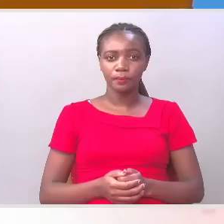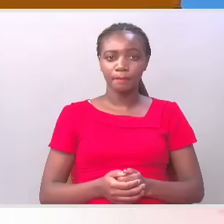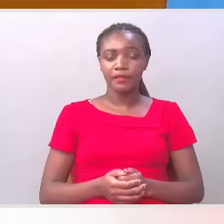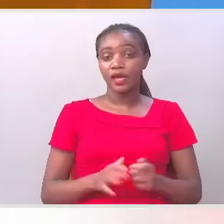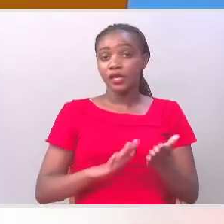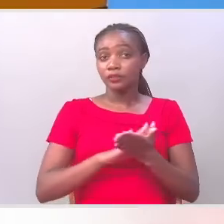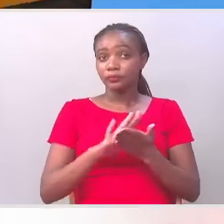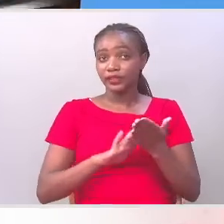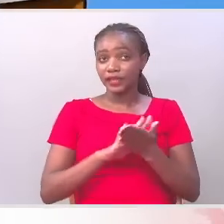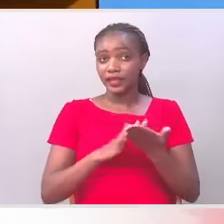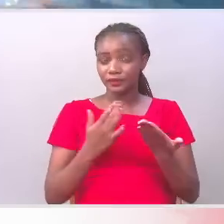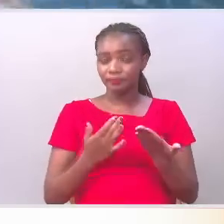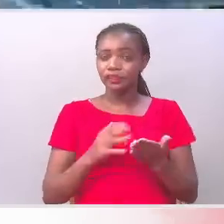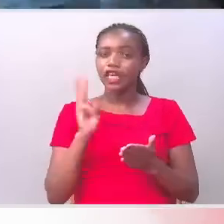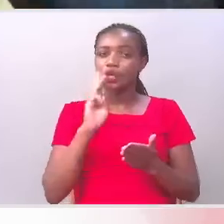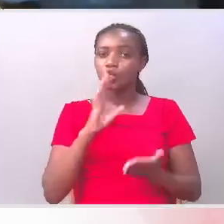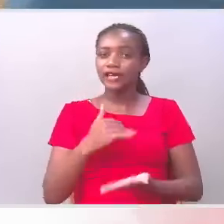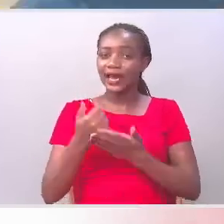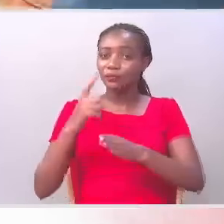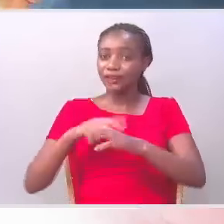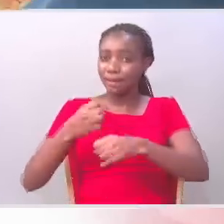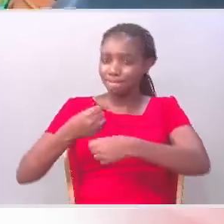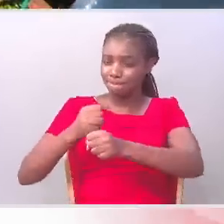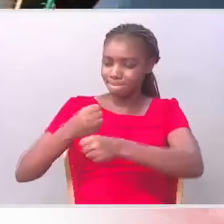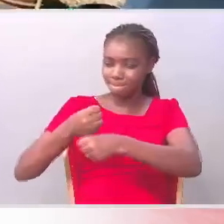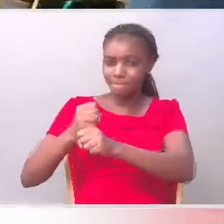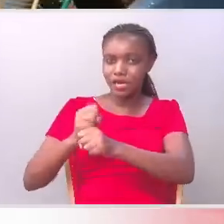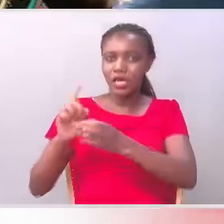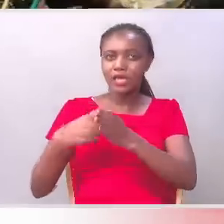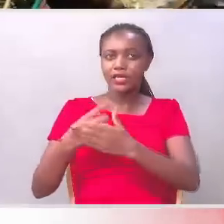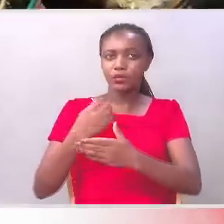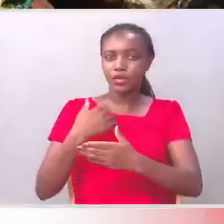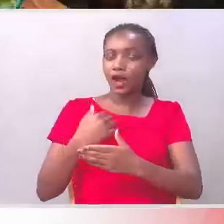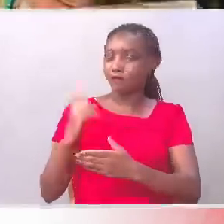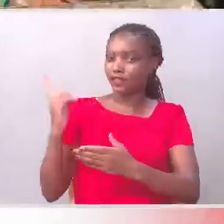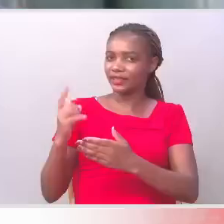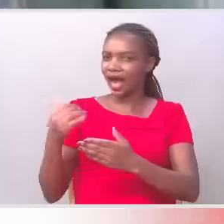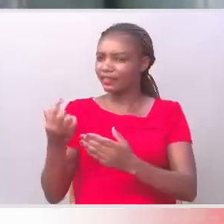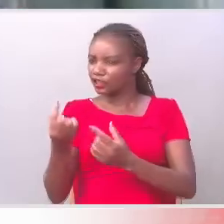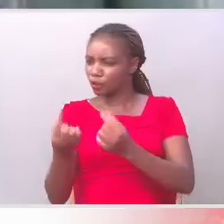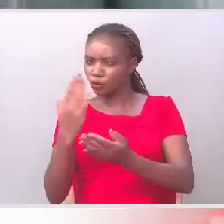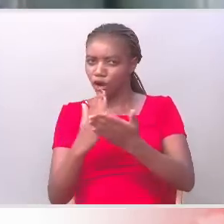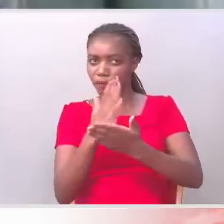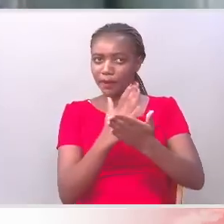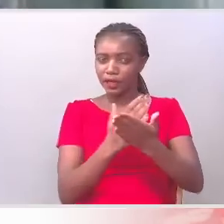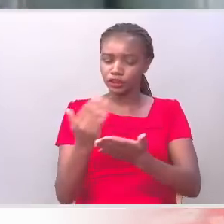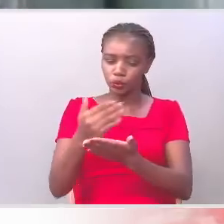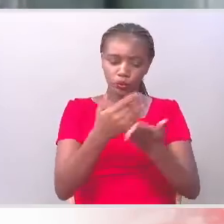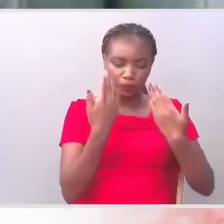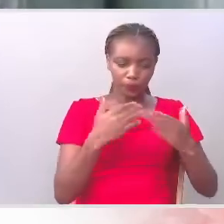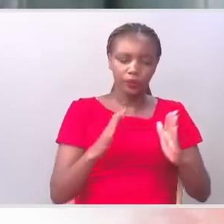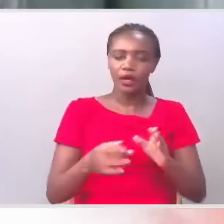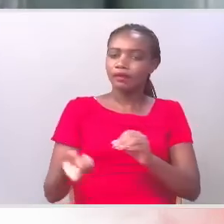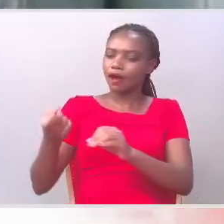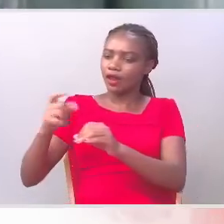Basically, the water helps in the crushing process. We have the solid Opuntia that has been collected and put in the